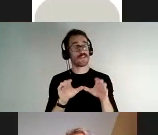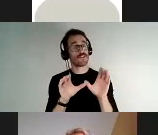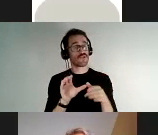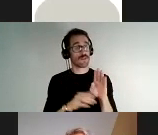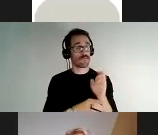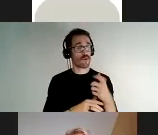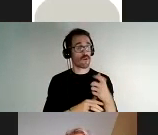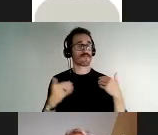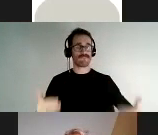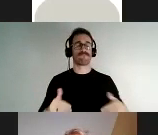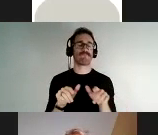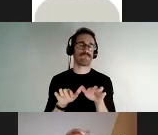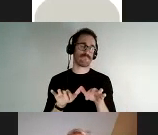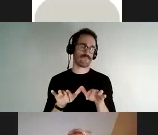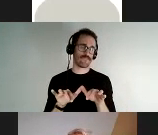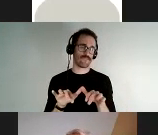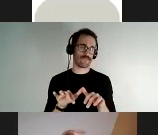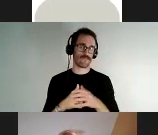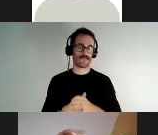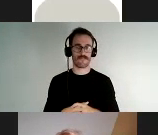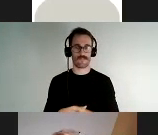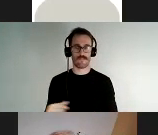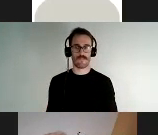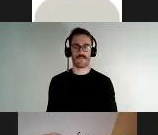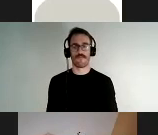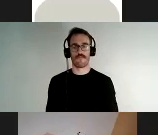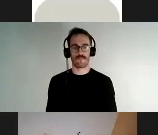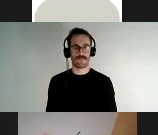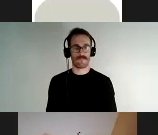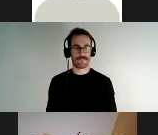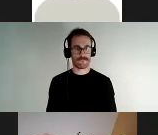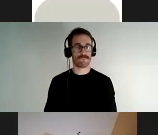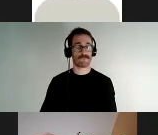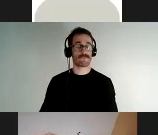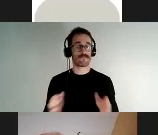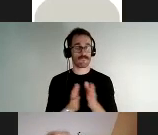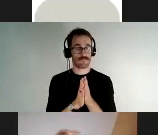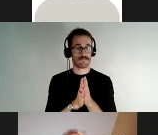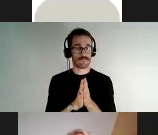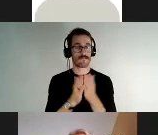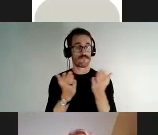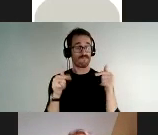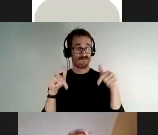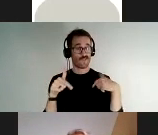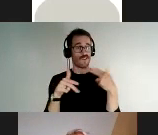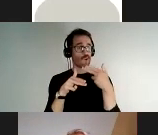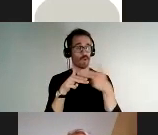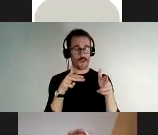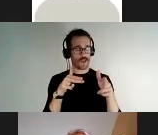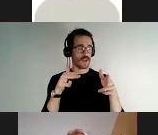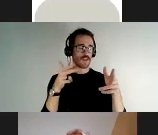and address them as we move forward. All right, so this is going to be a quick